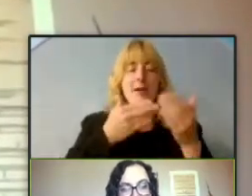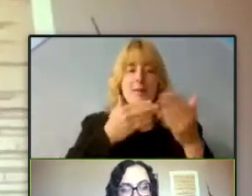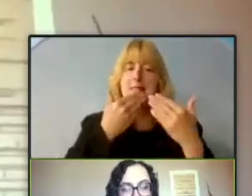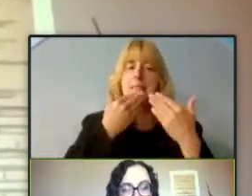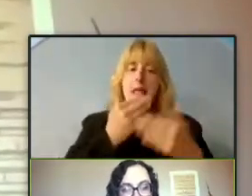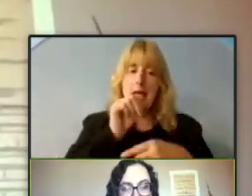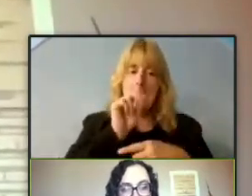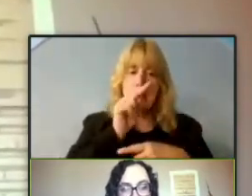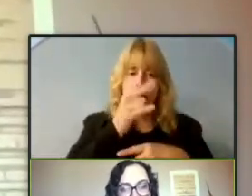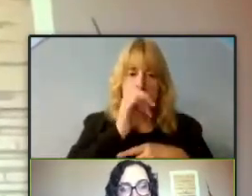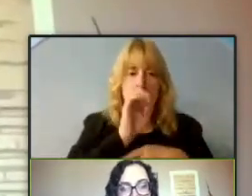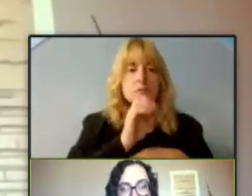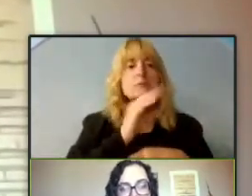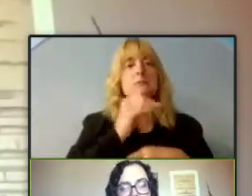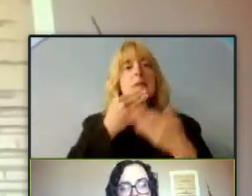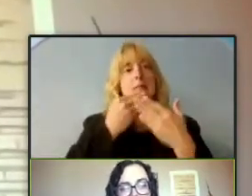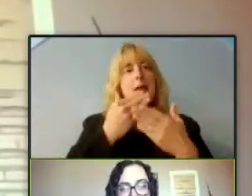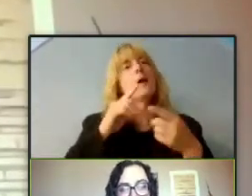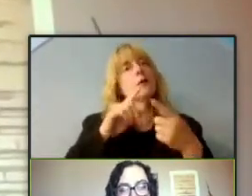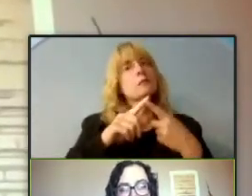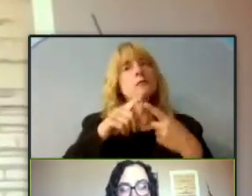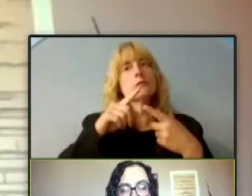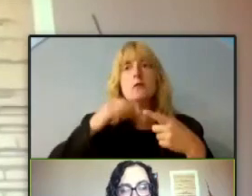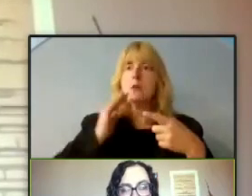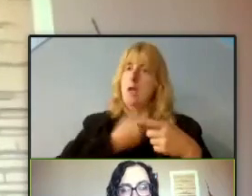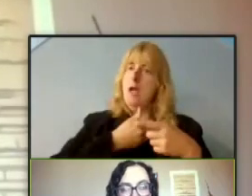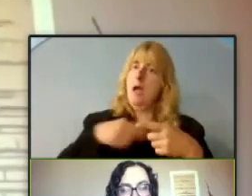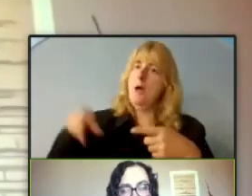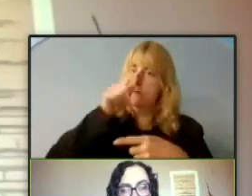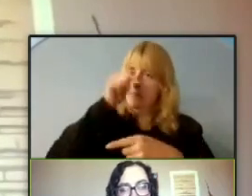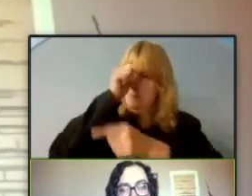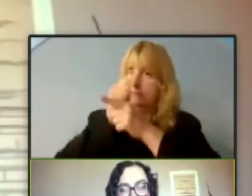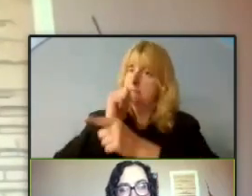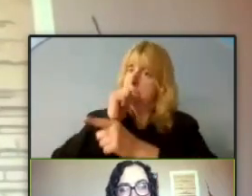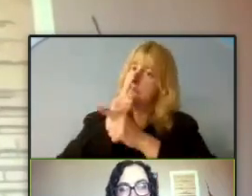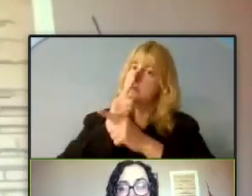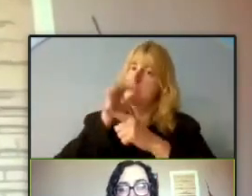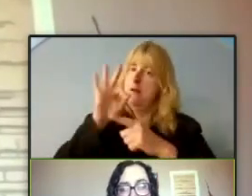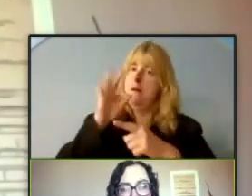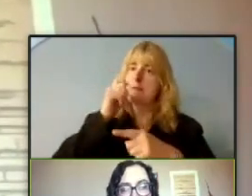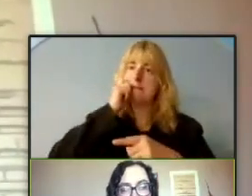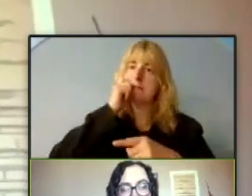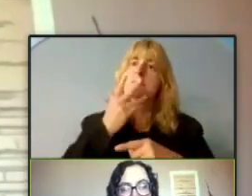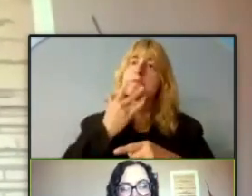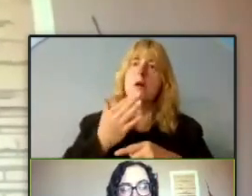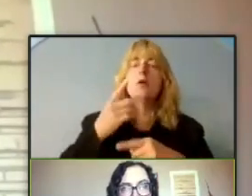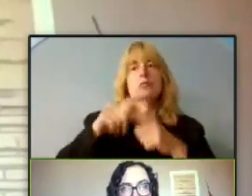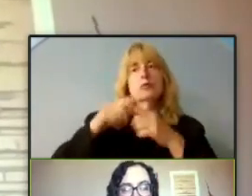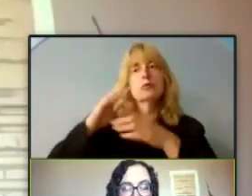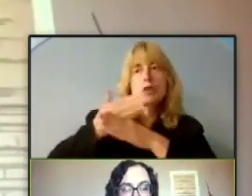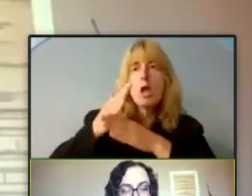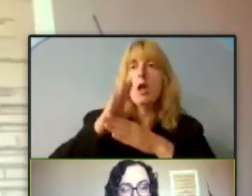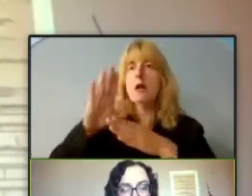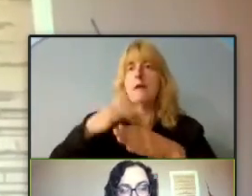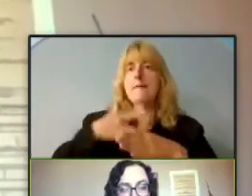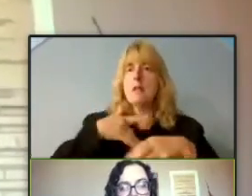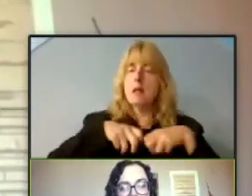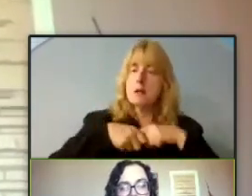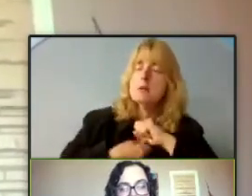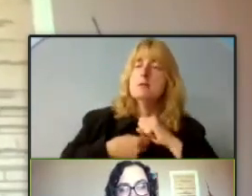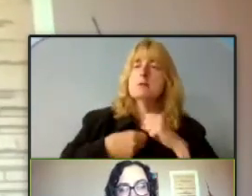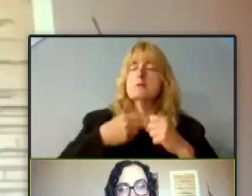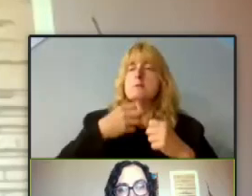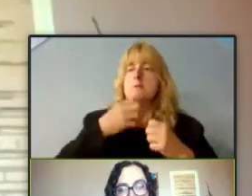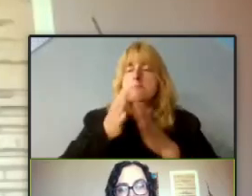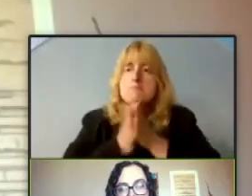and Latinx siblings for taking your time and labor to share all of that pain, passion, and the resources with us. And thank you for calling